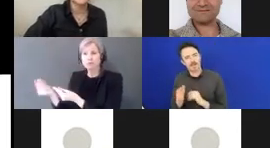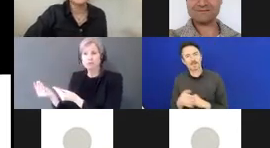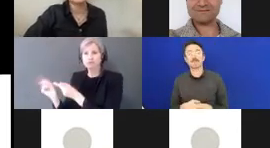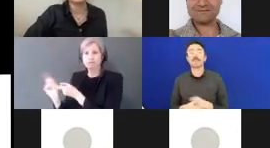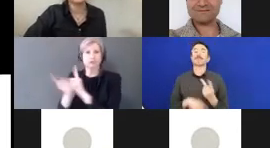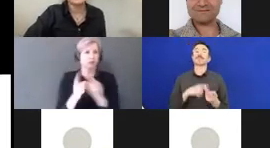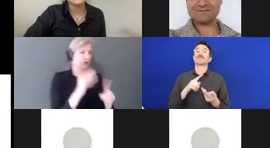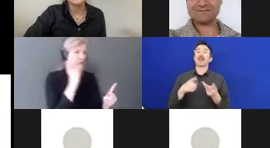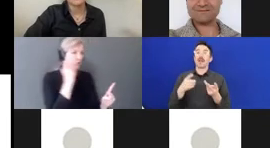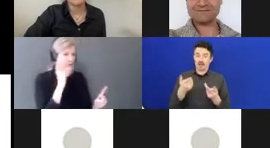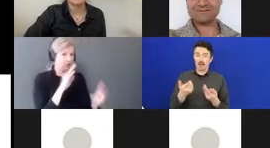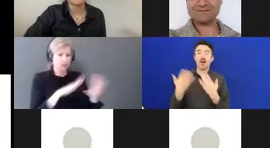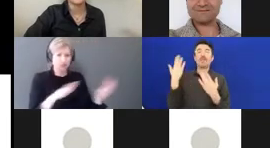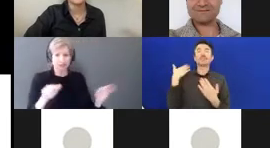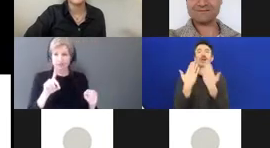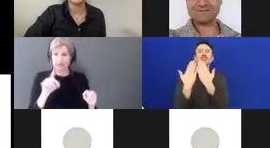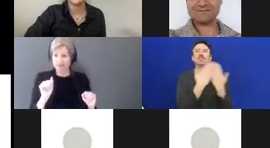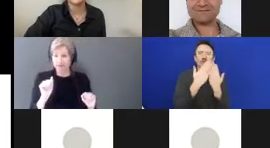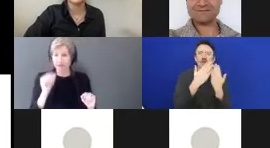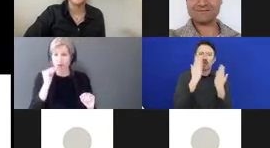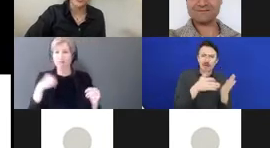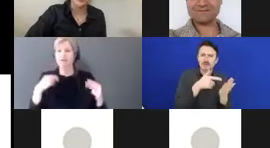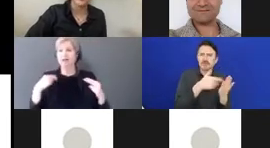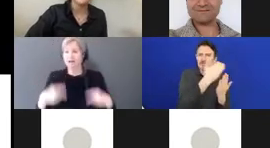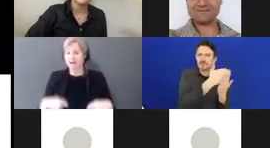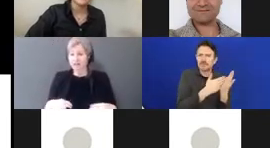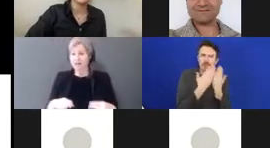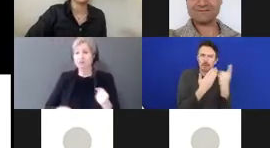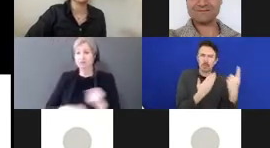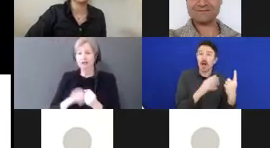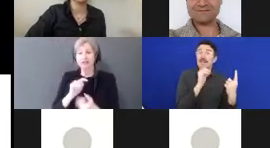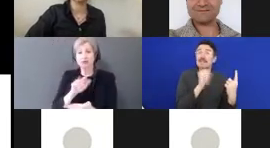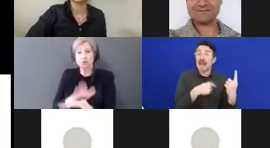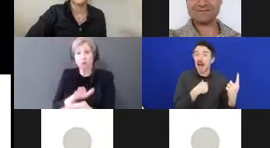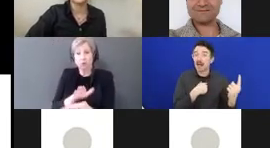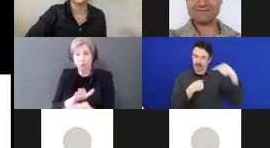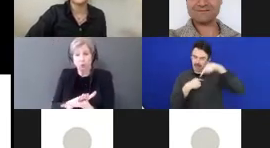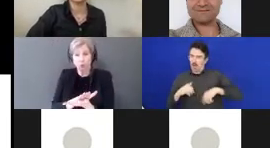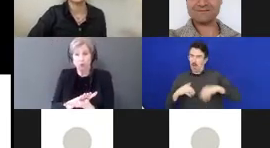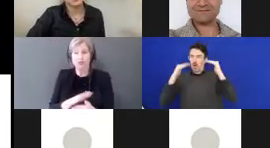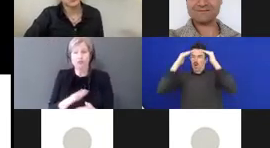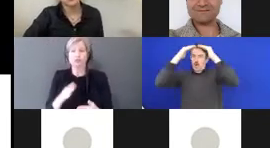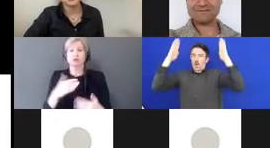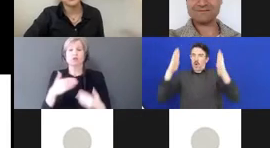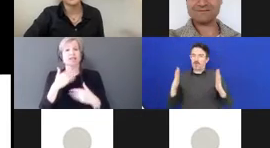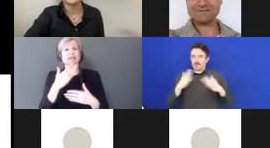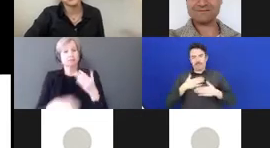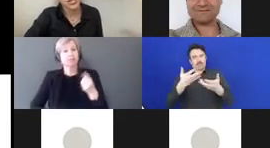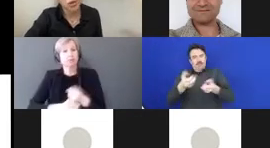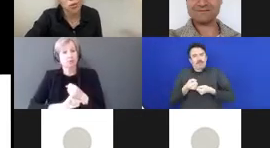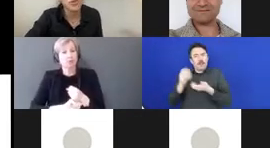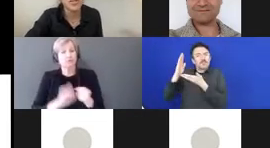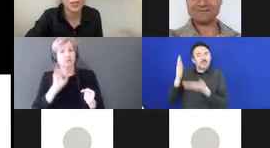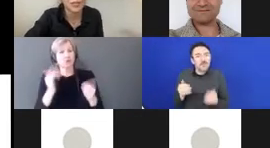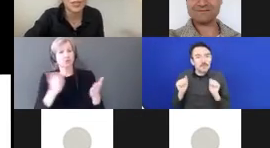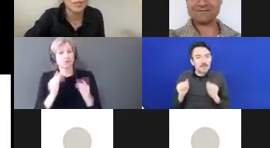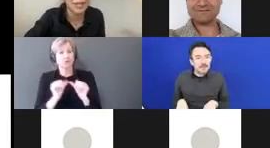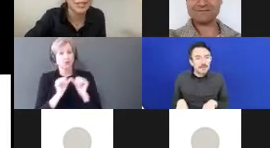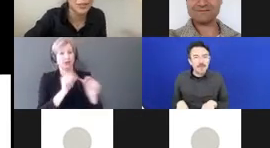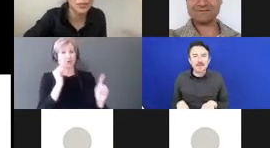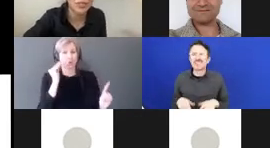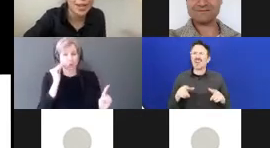with disabilities receive health and other supports at school, and there were provisions for the services to be continued at home in